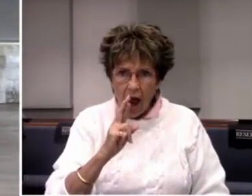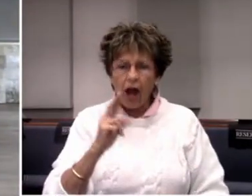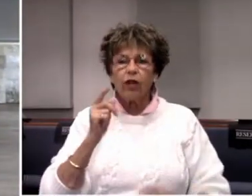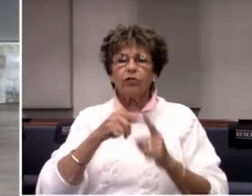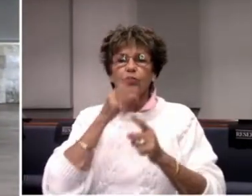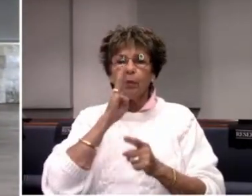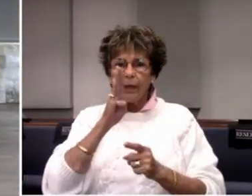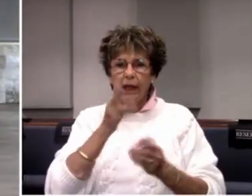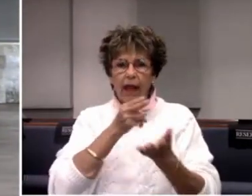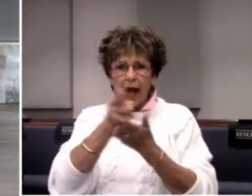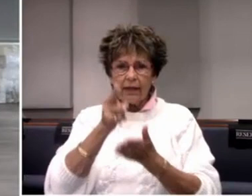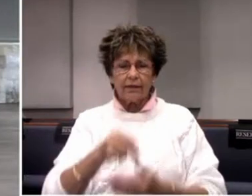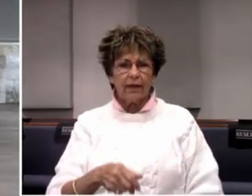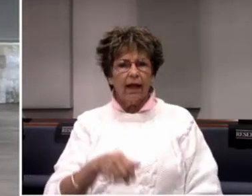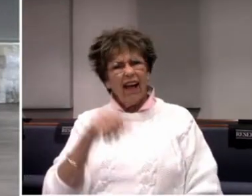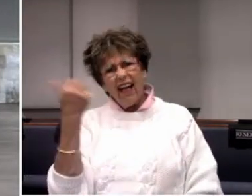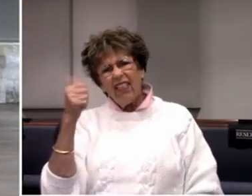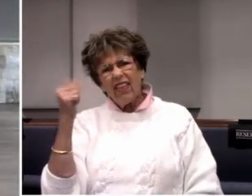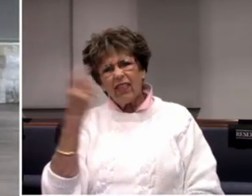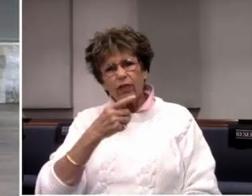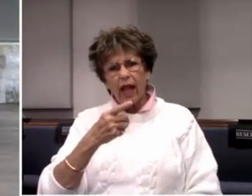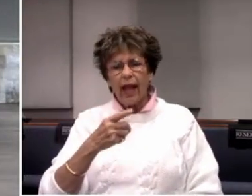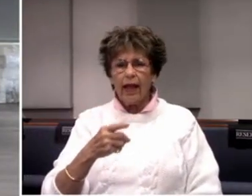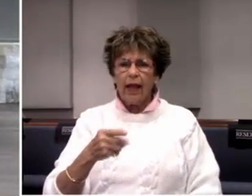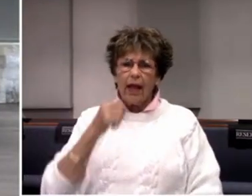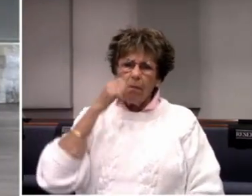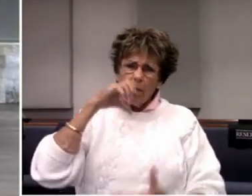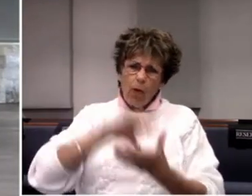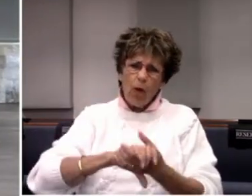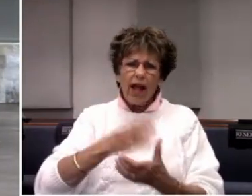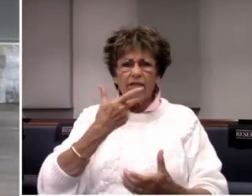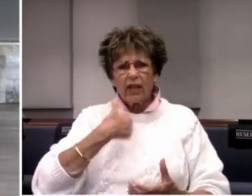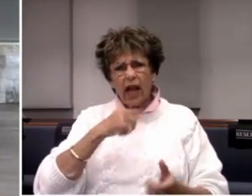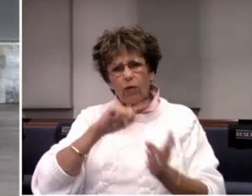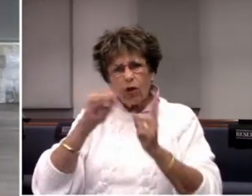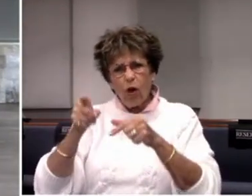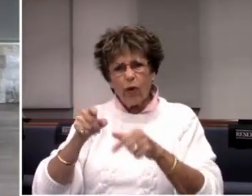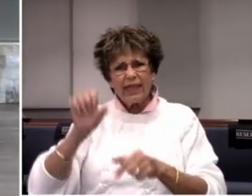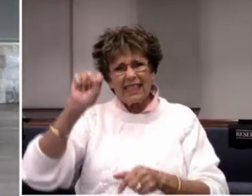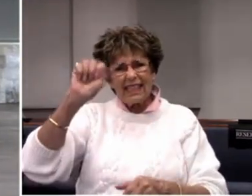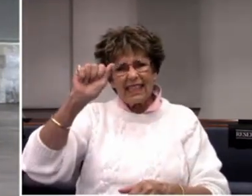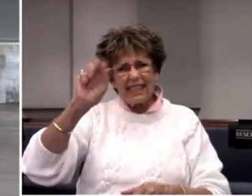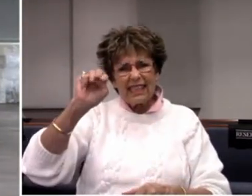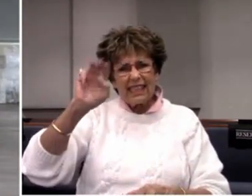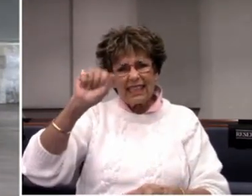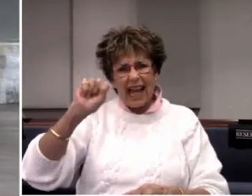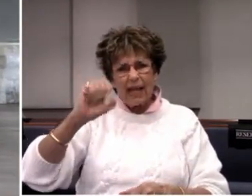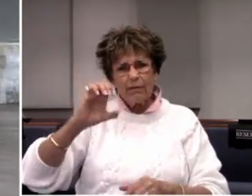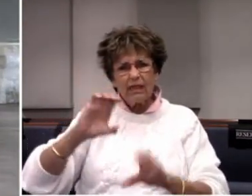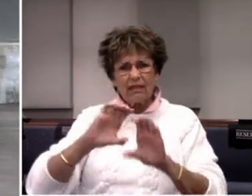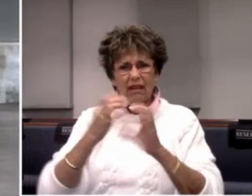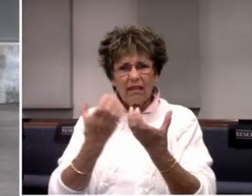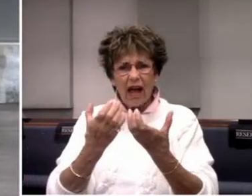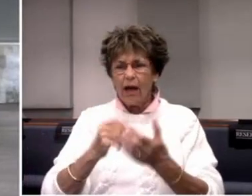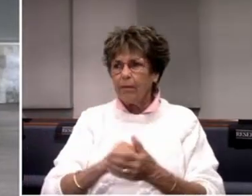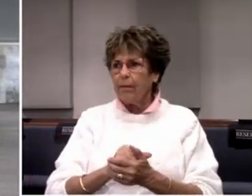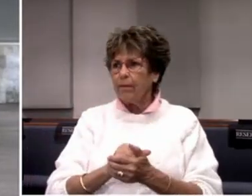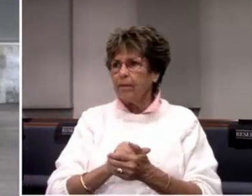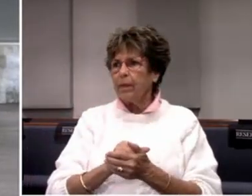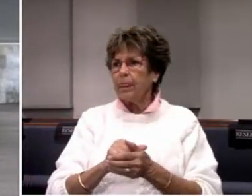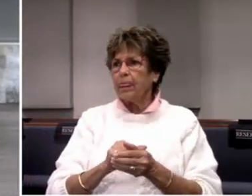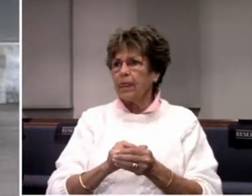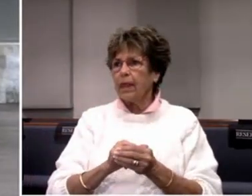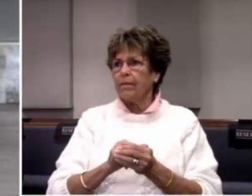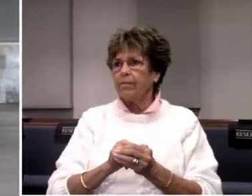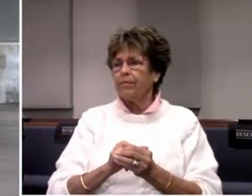The other day, Beverly and I were going into Sam's Club, coming out of Sam's Club. We put stuff in the cart. We put something on the bottom. She stole that